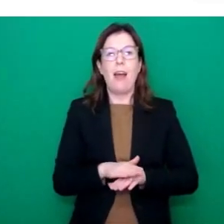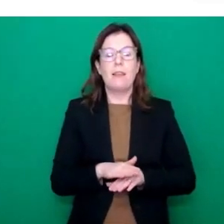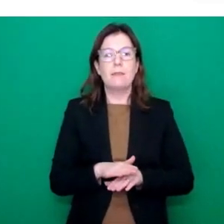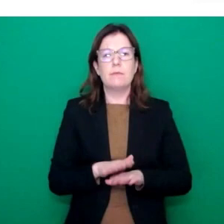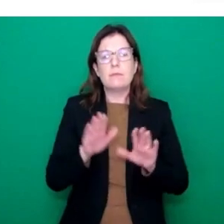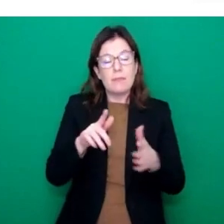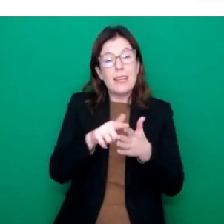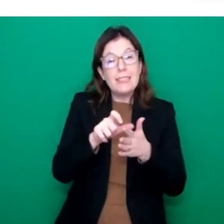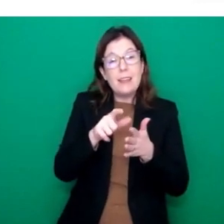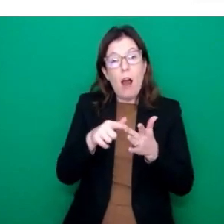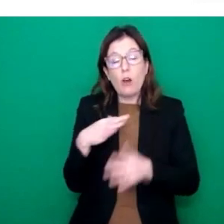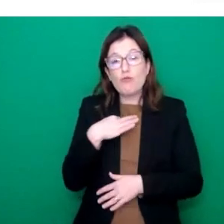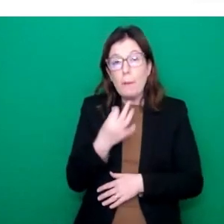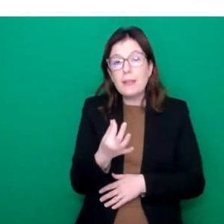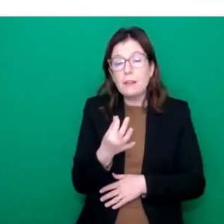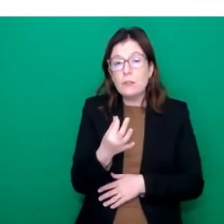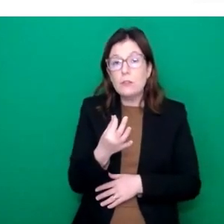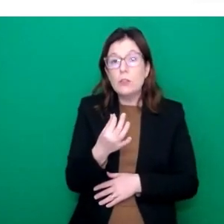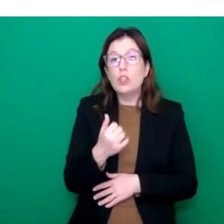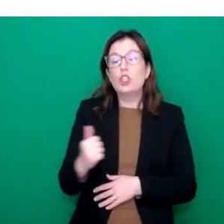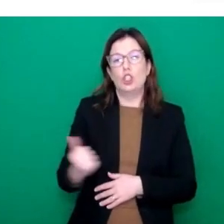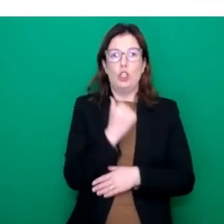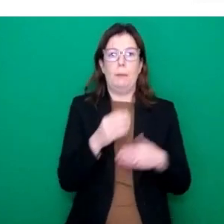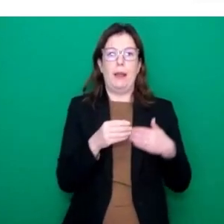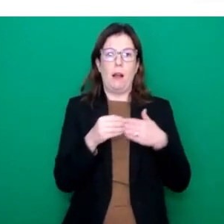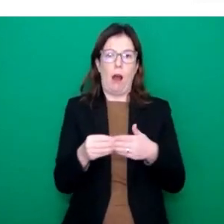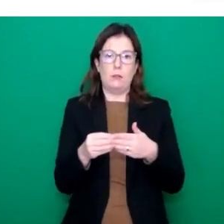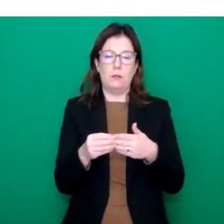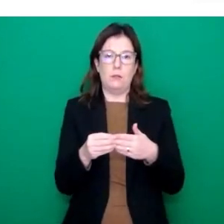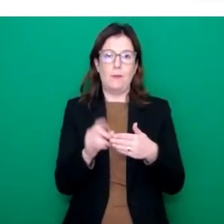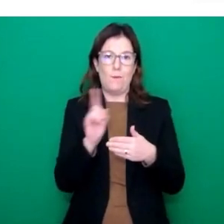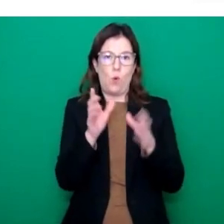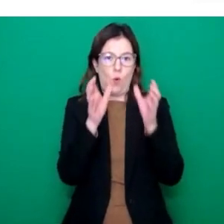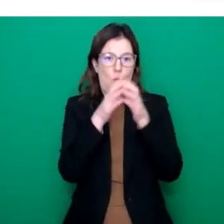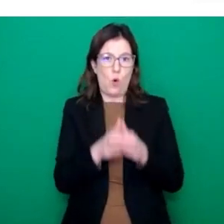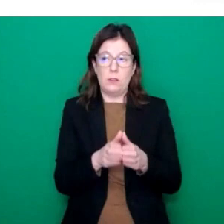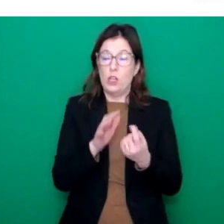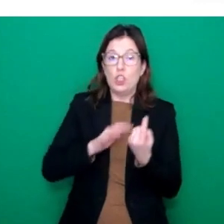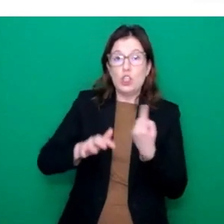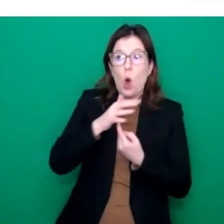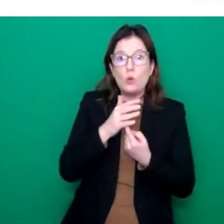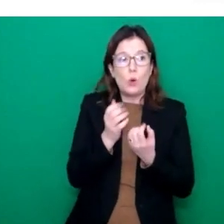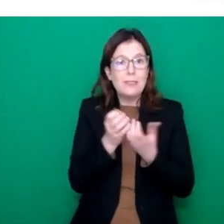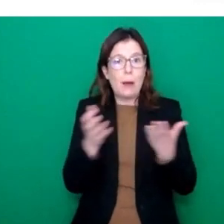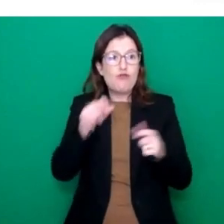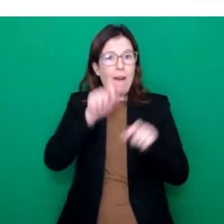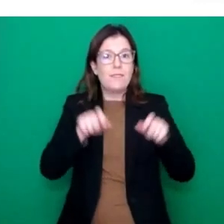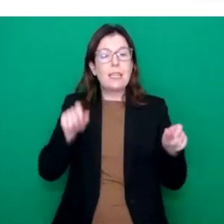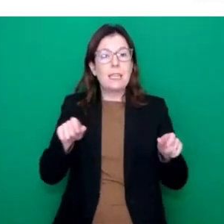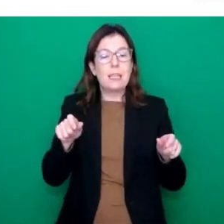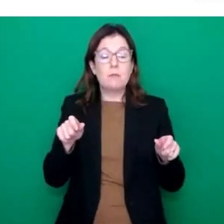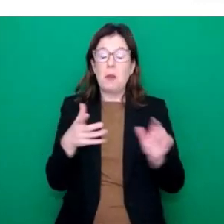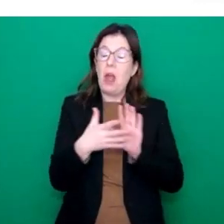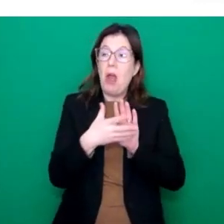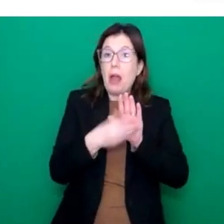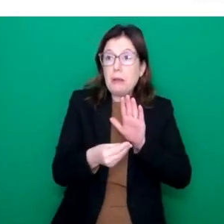EDI representation should therefore have guidelines for categories or socio-demographic of the population. For instance,